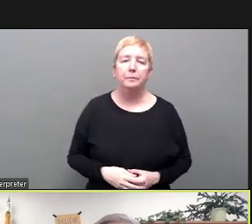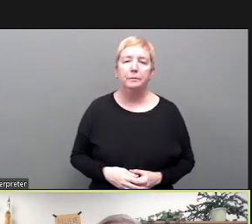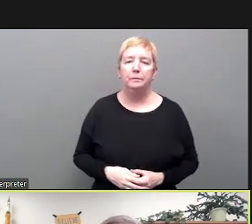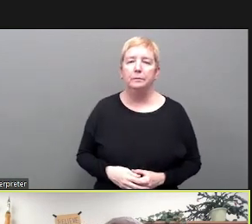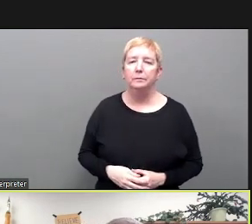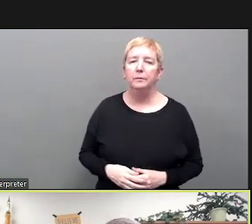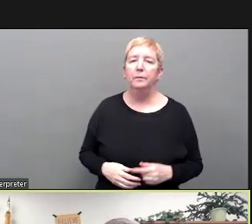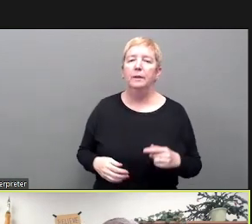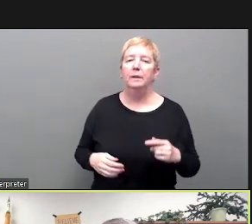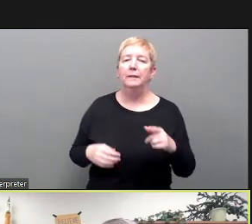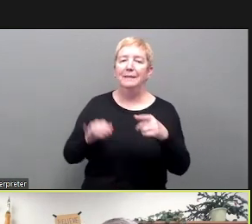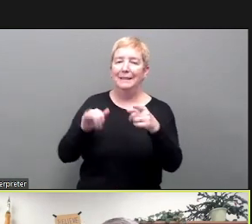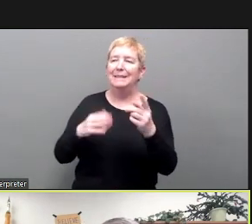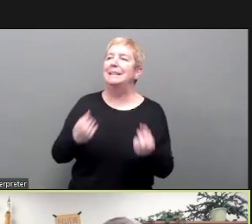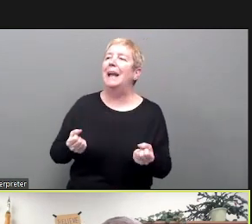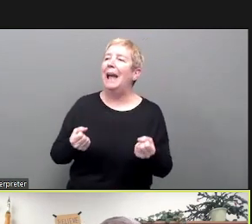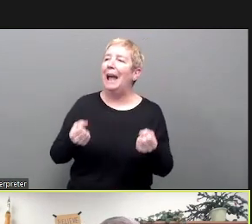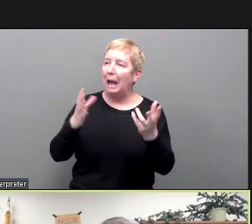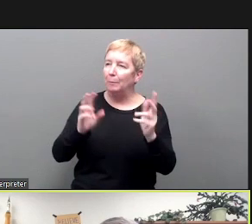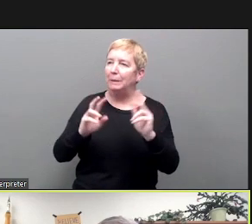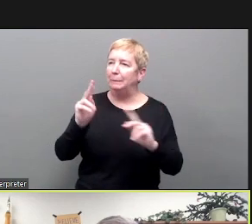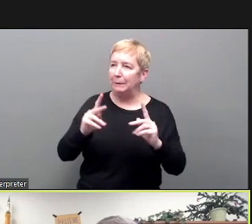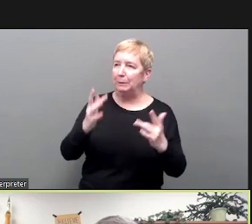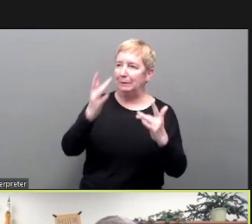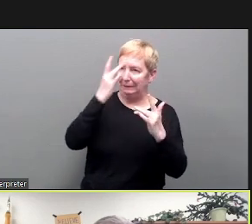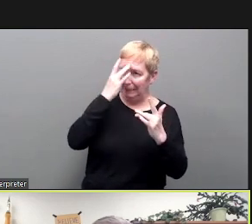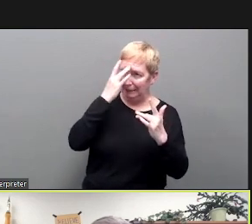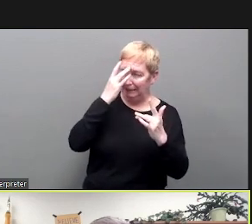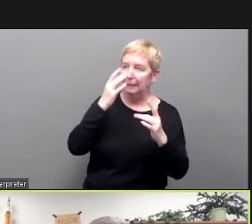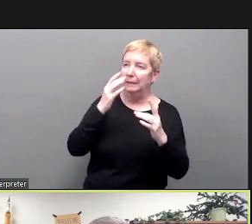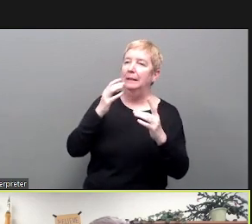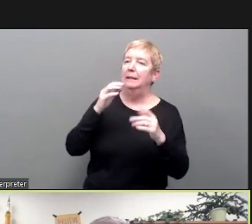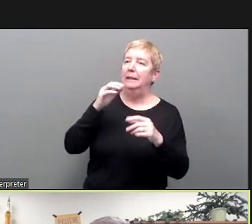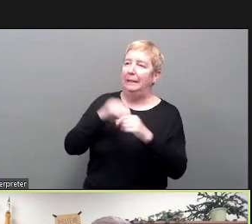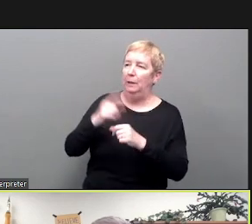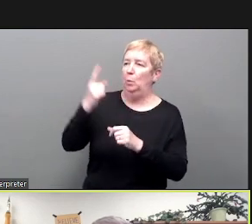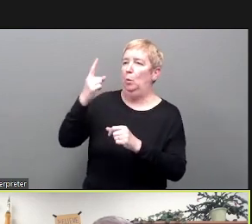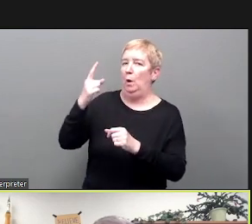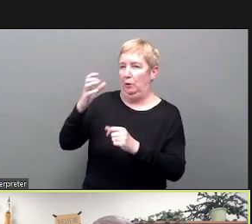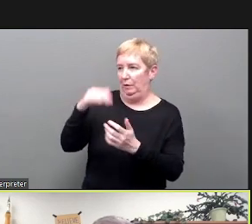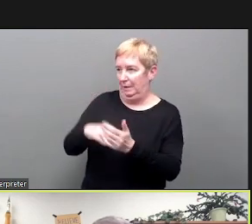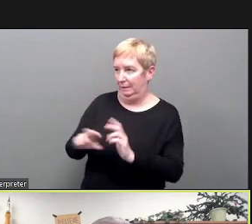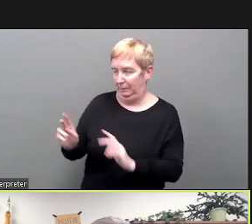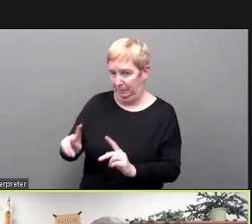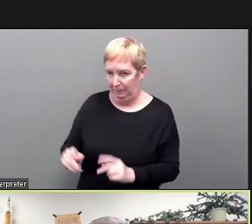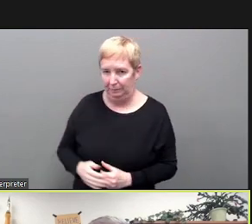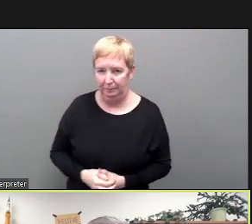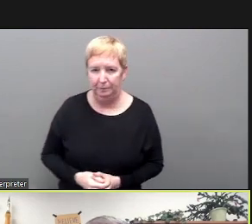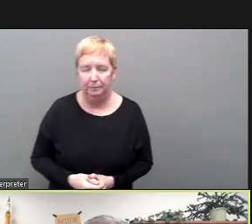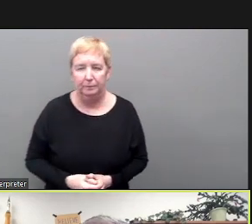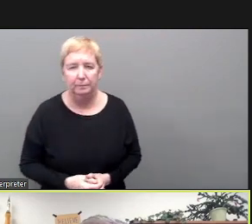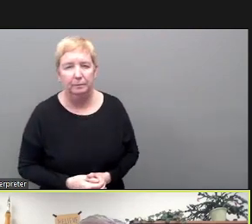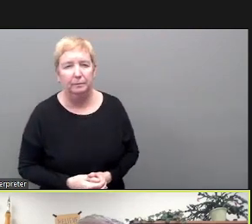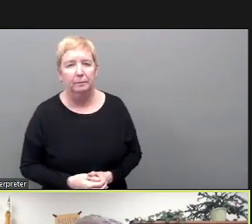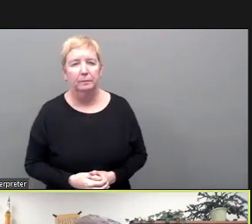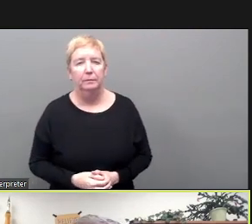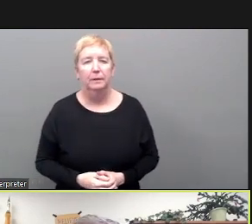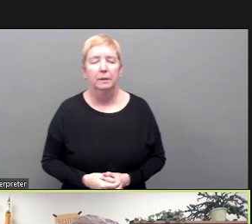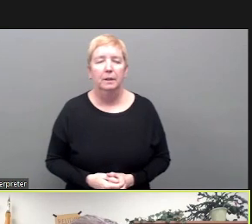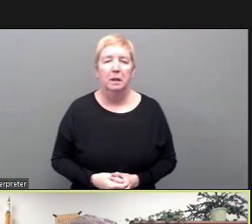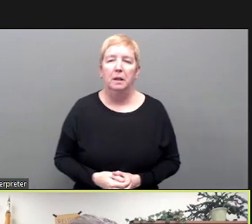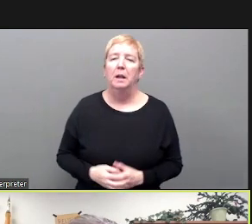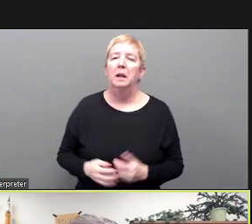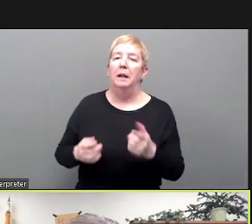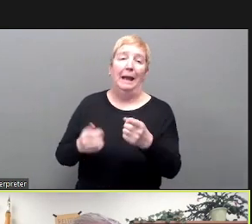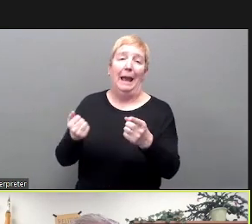per 100,000. So this line here would be 1/10 of 1%. And so, of course, everything is shooting